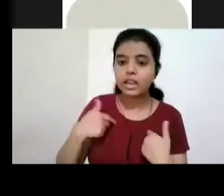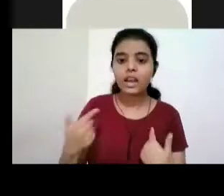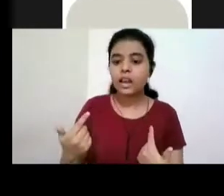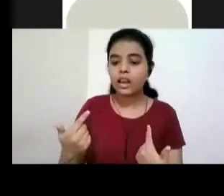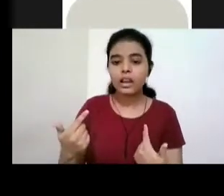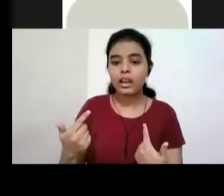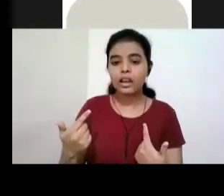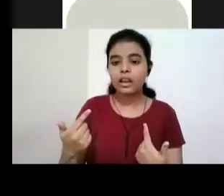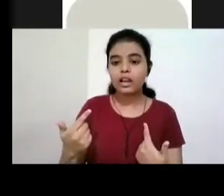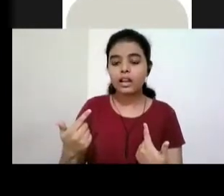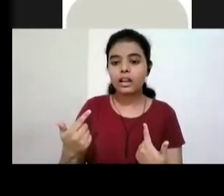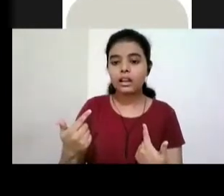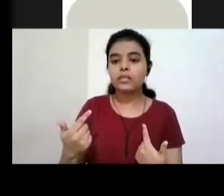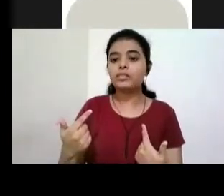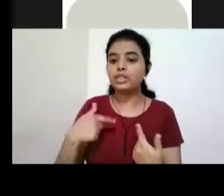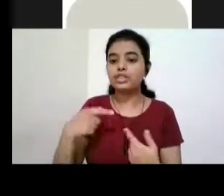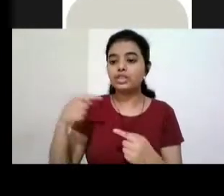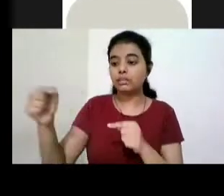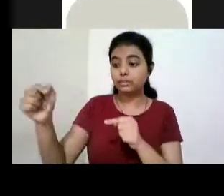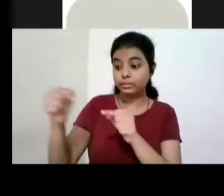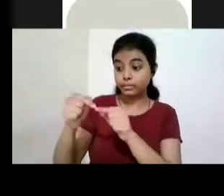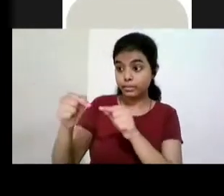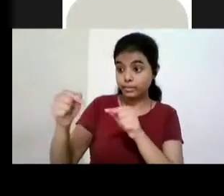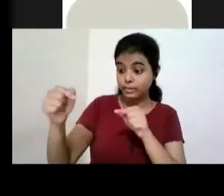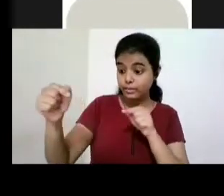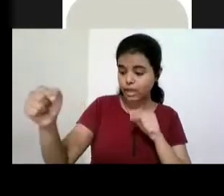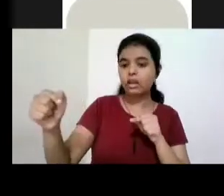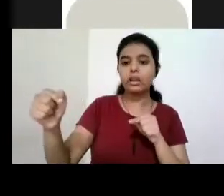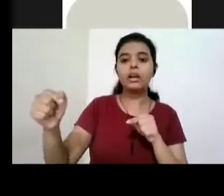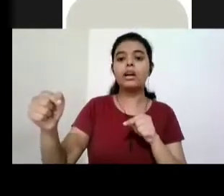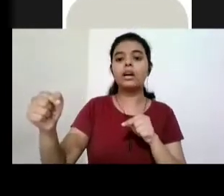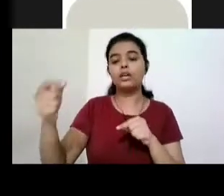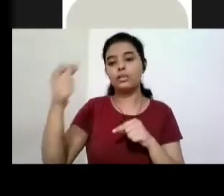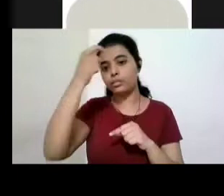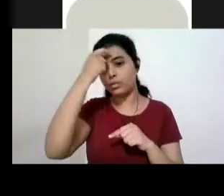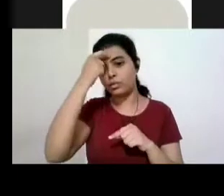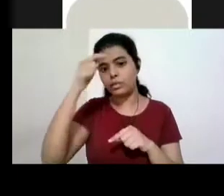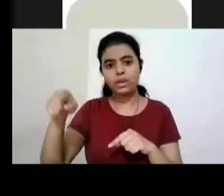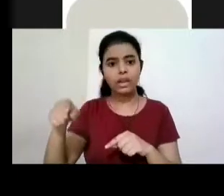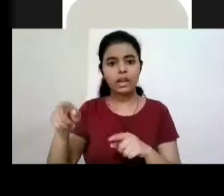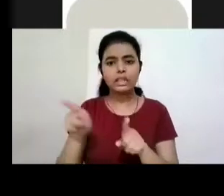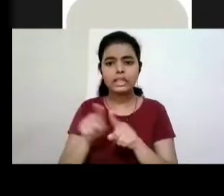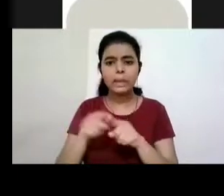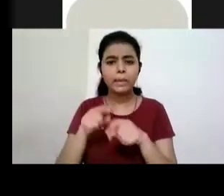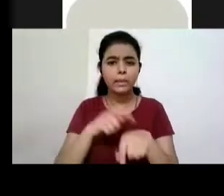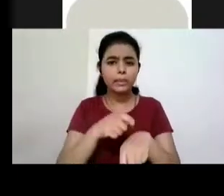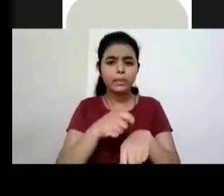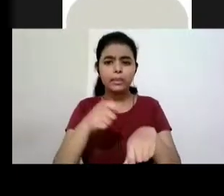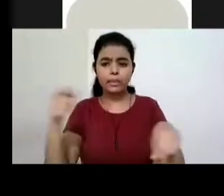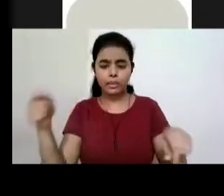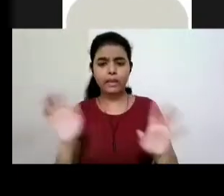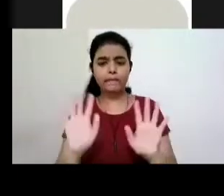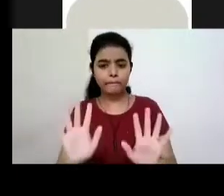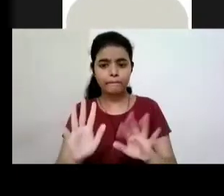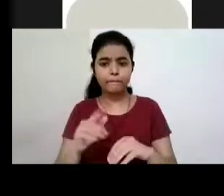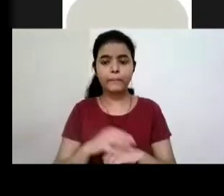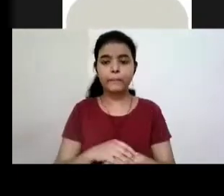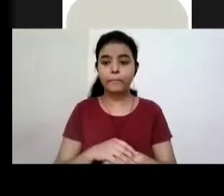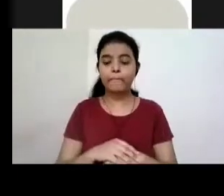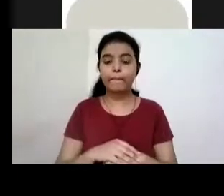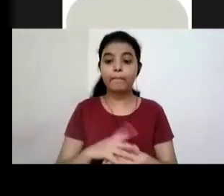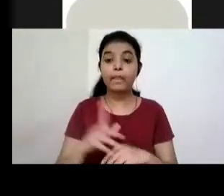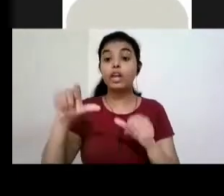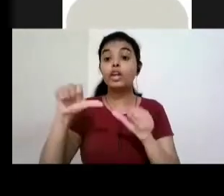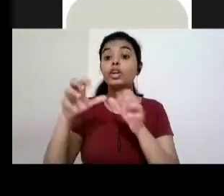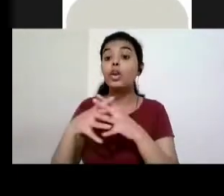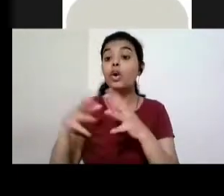the medium itself is problematic. I think I'm just taking that particular conversation a little further today by saying what